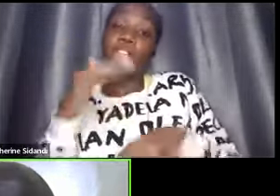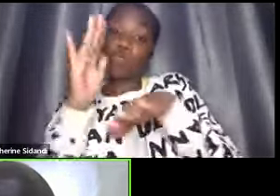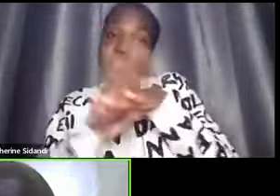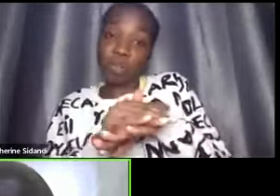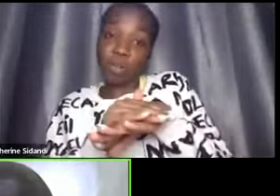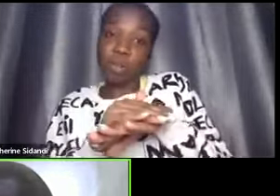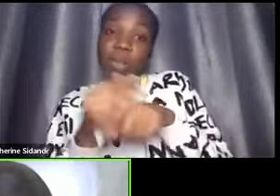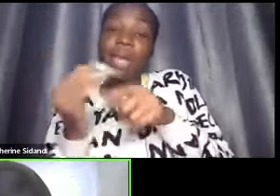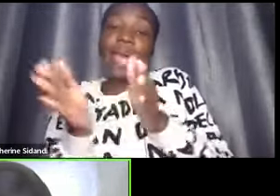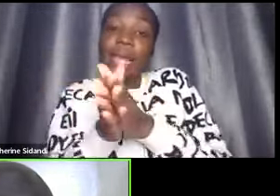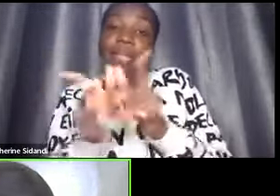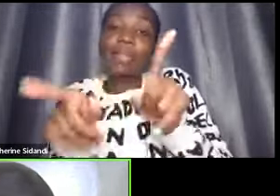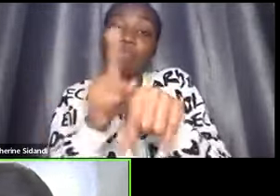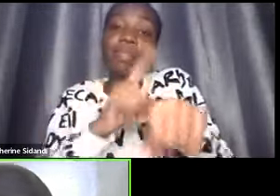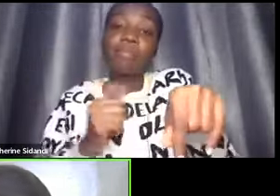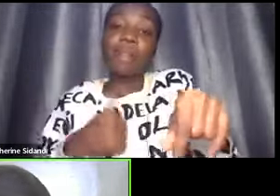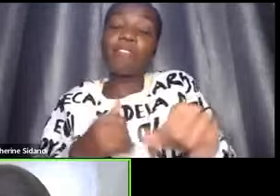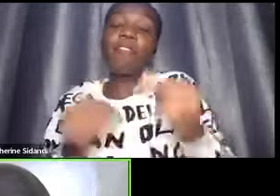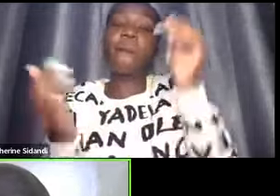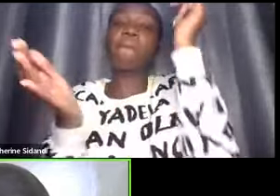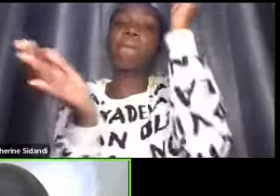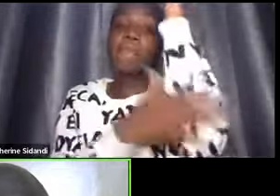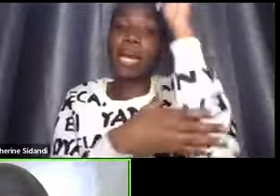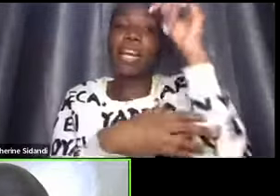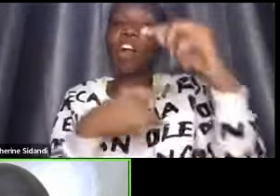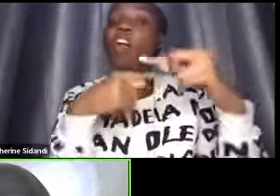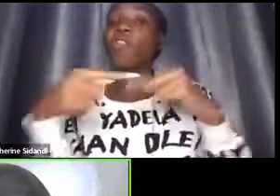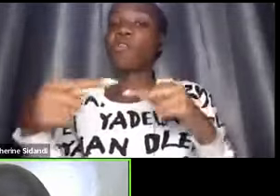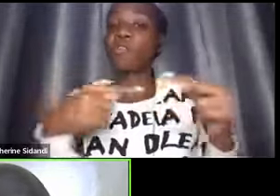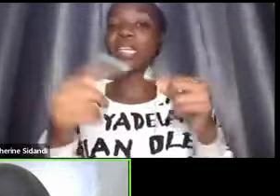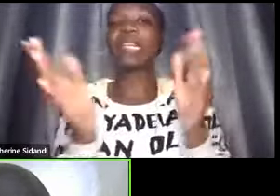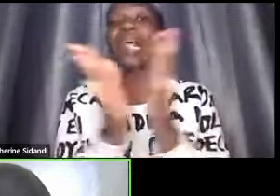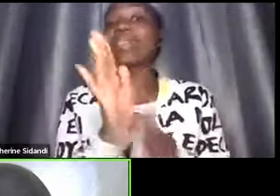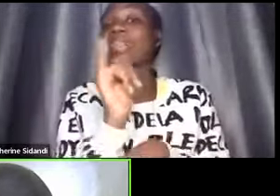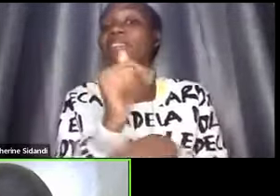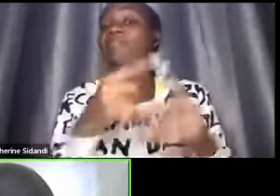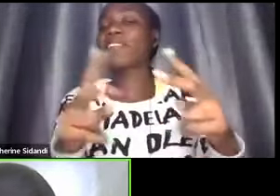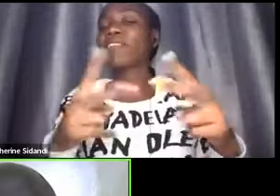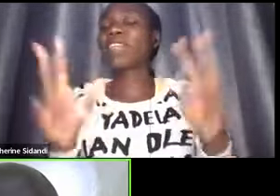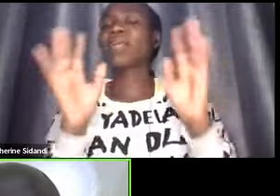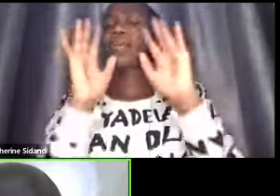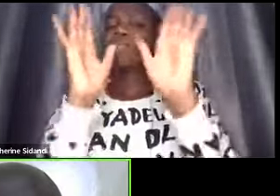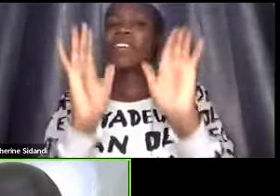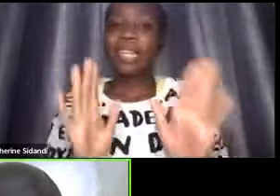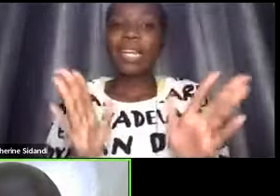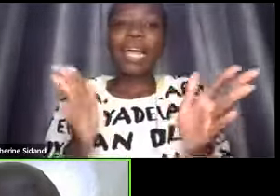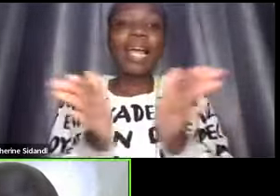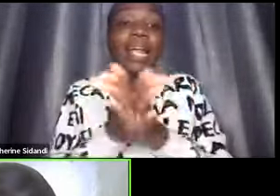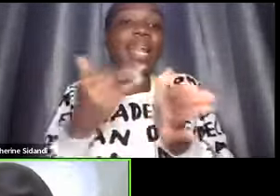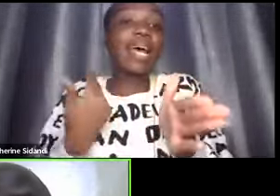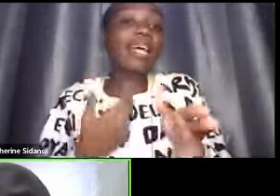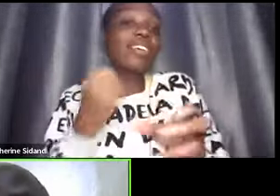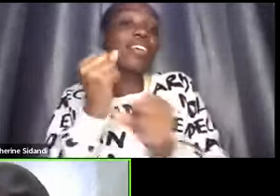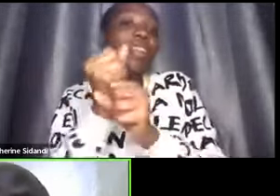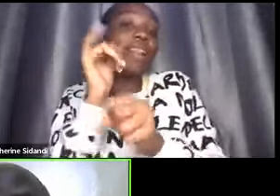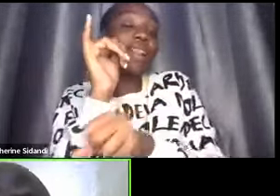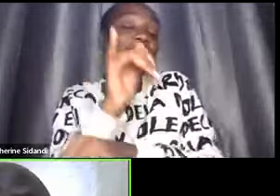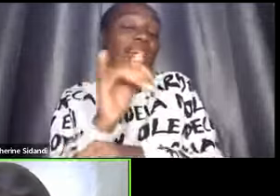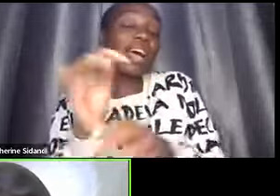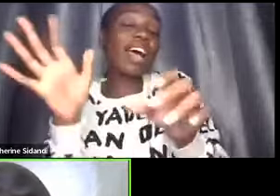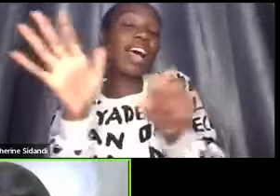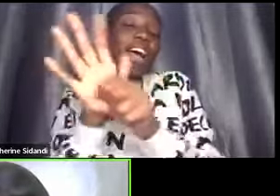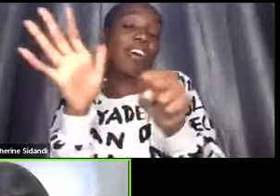there is bad conflict. And this classification is very important. And we delve into that classification a lot when we deal with what we